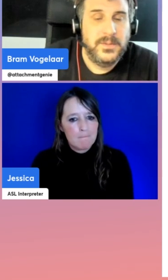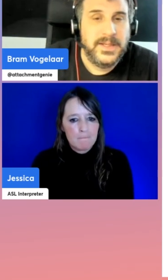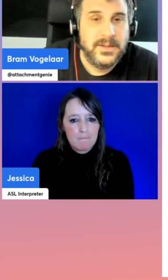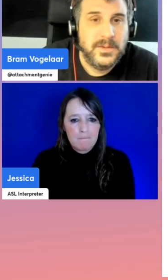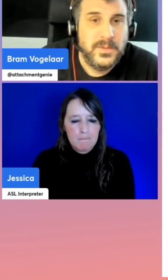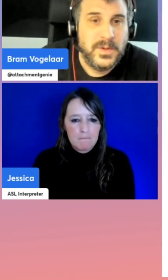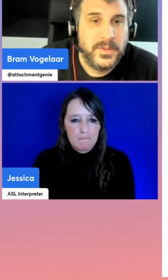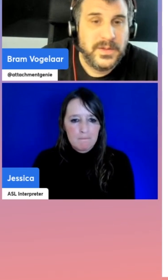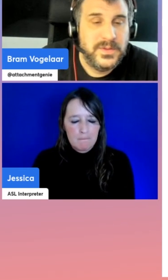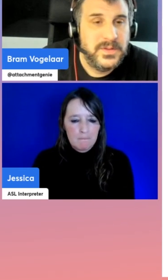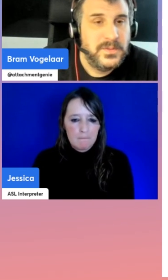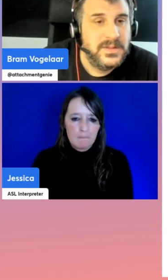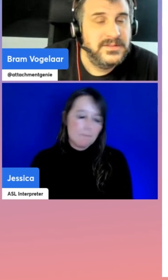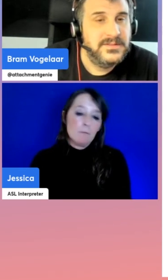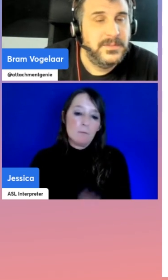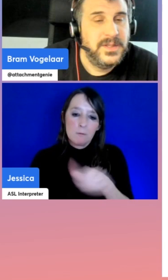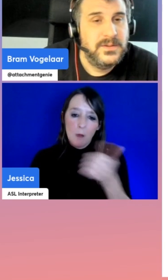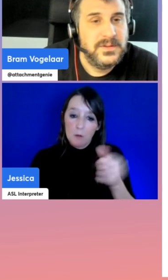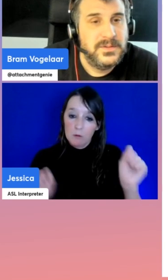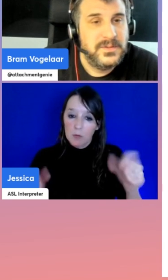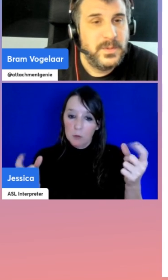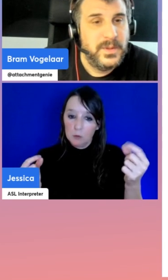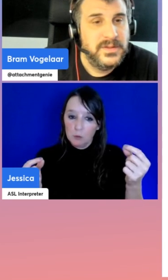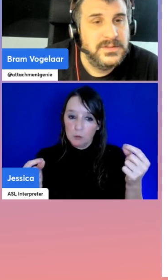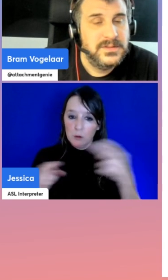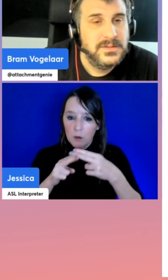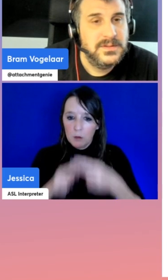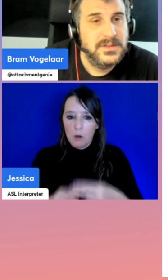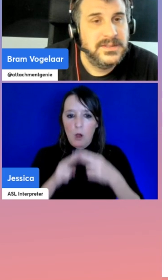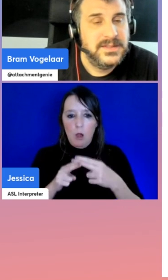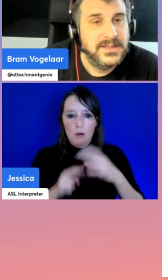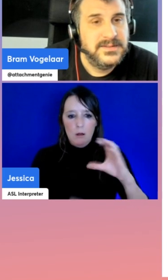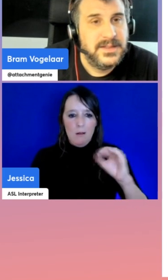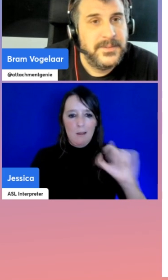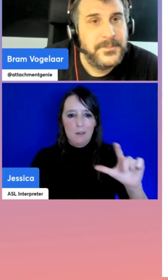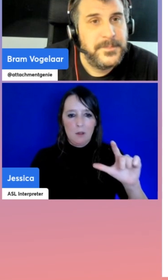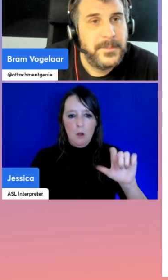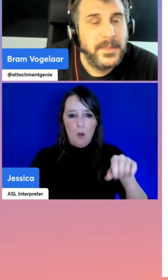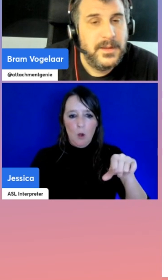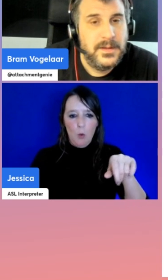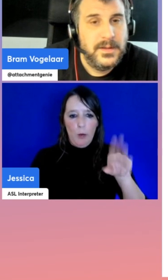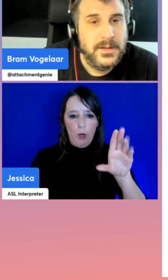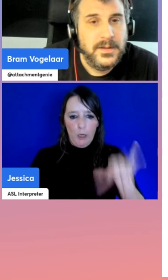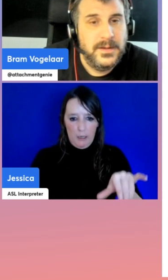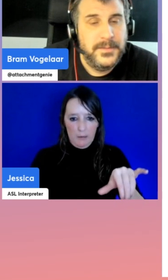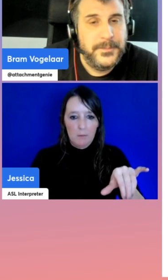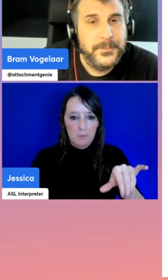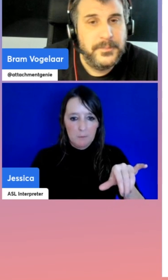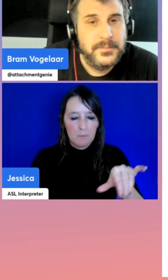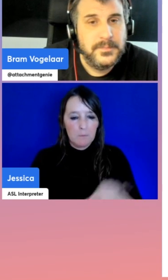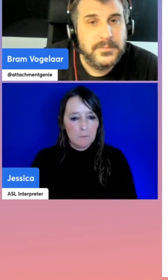The other way, what we could do is something called Consul queries. It's a